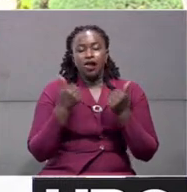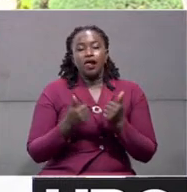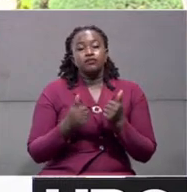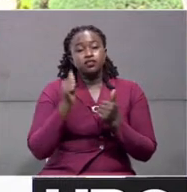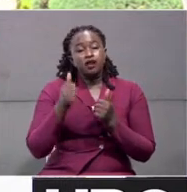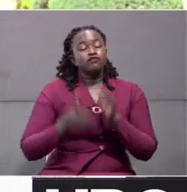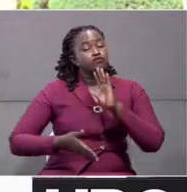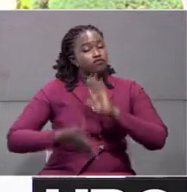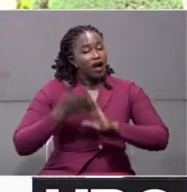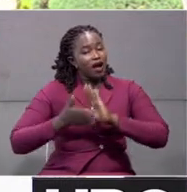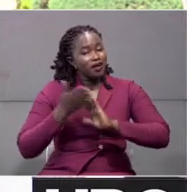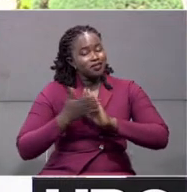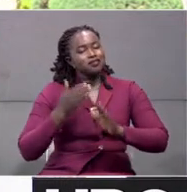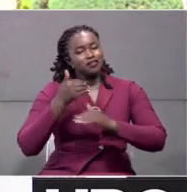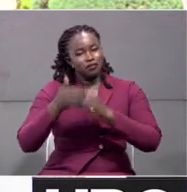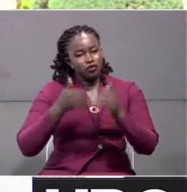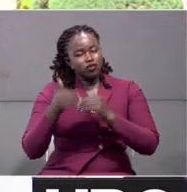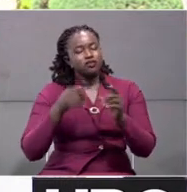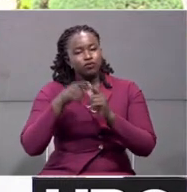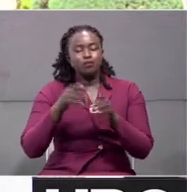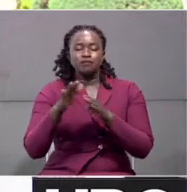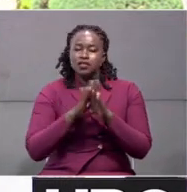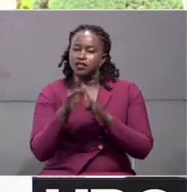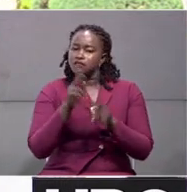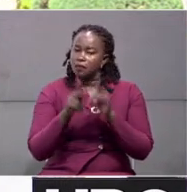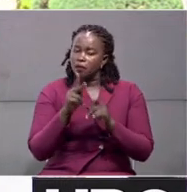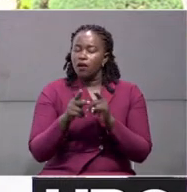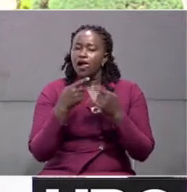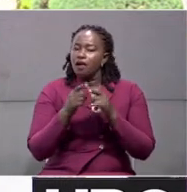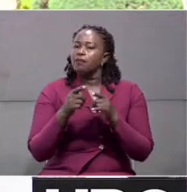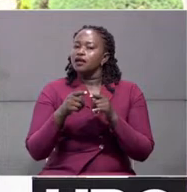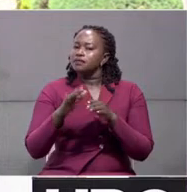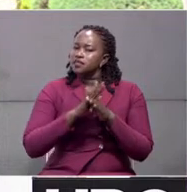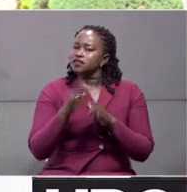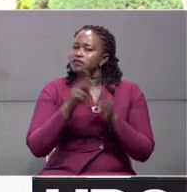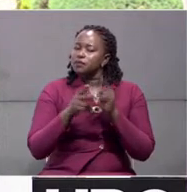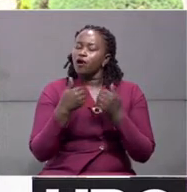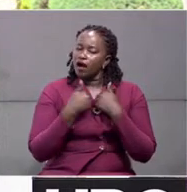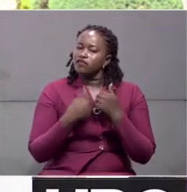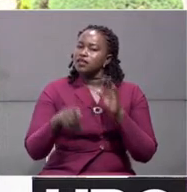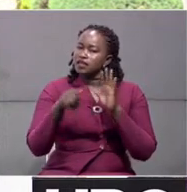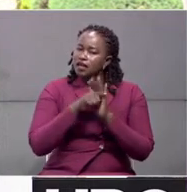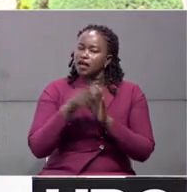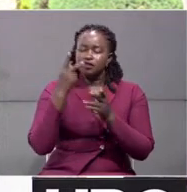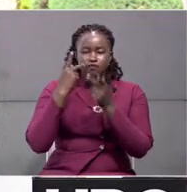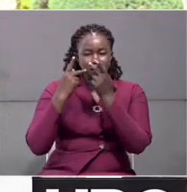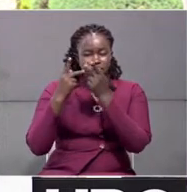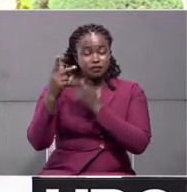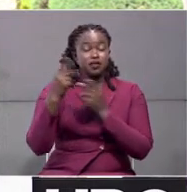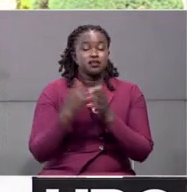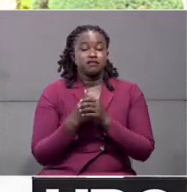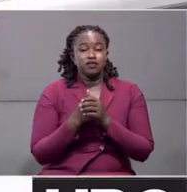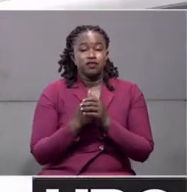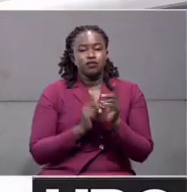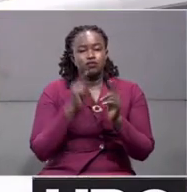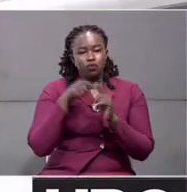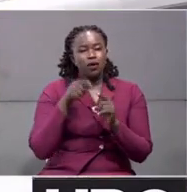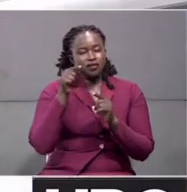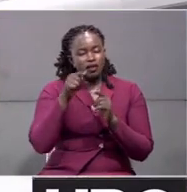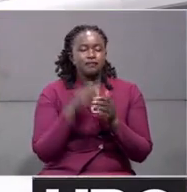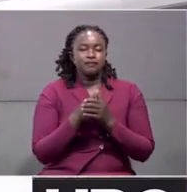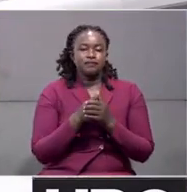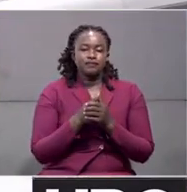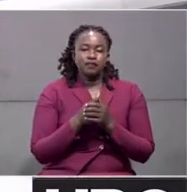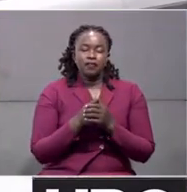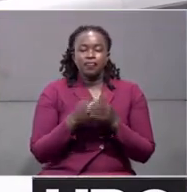rushing it to the traders who still have that negative perspective towards it.